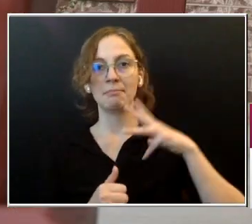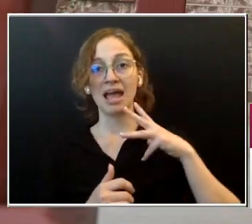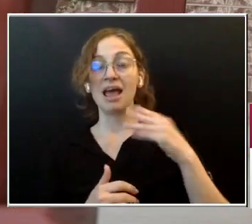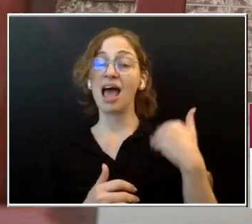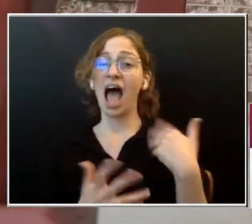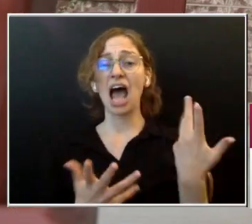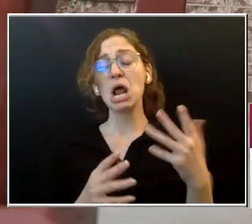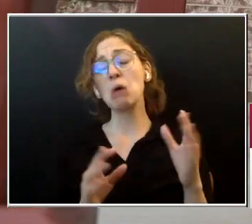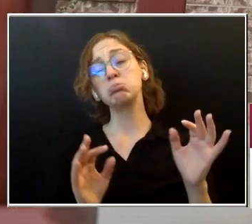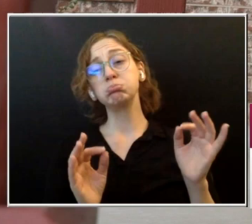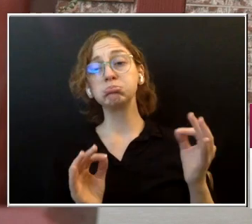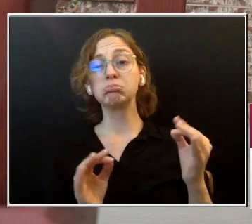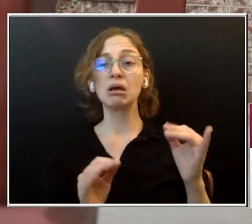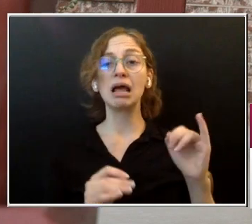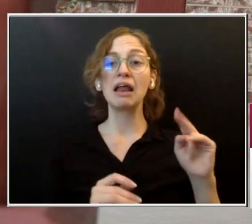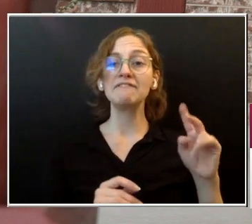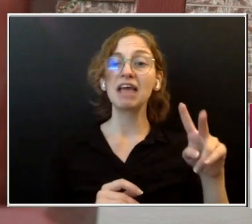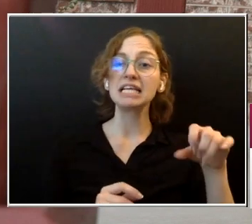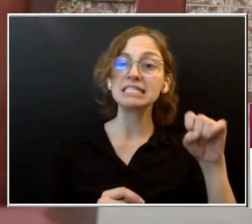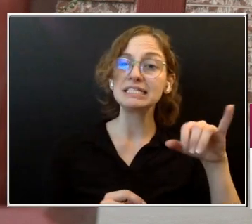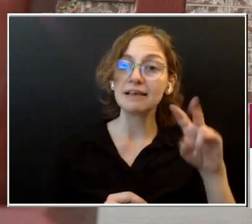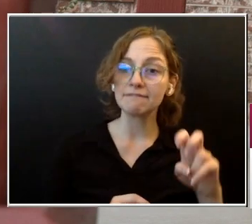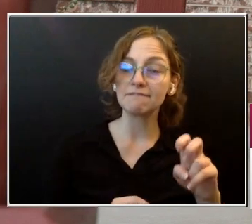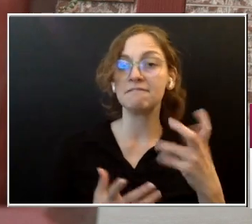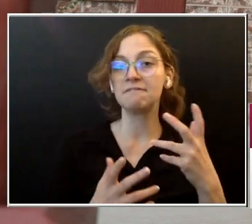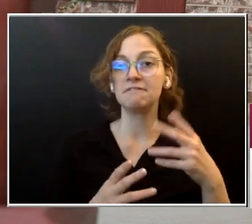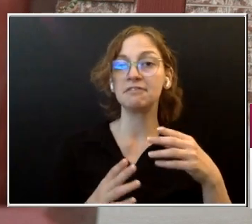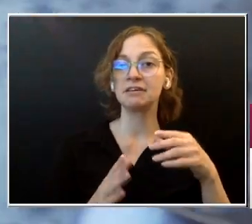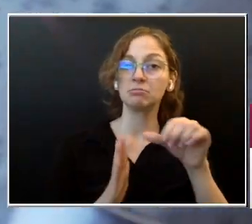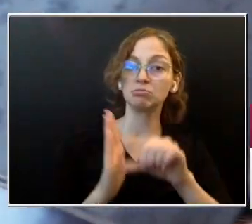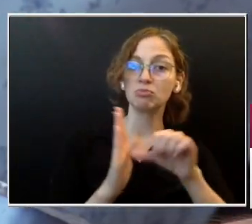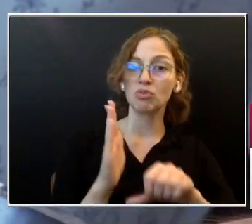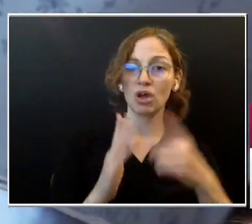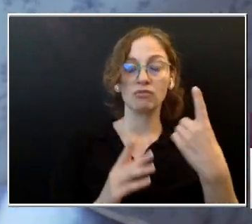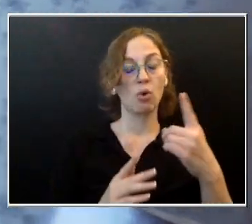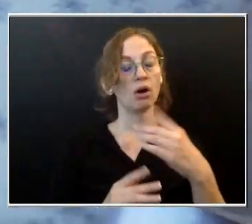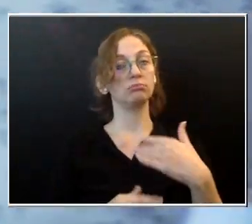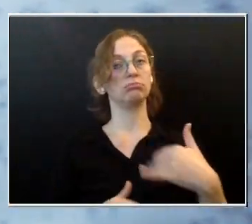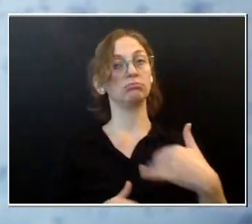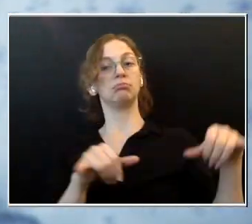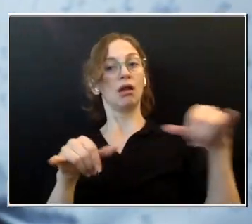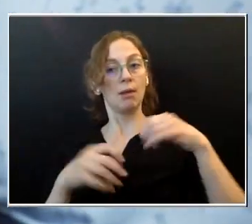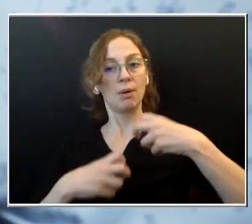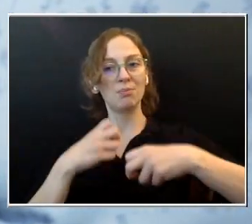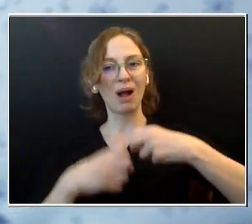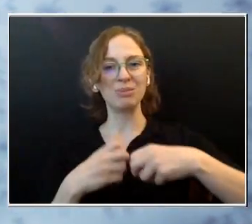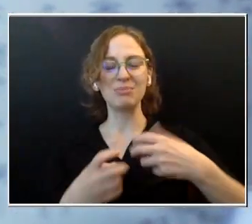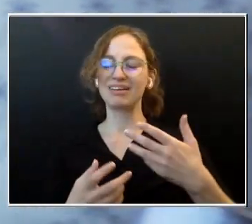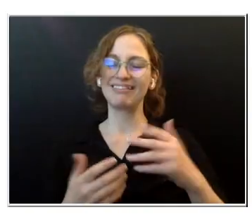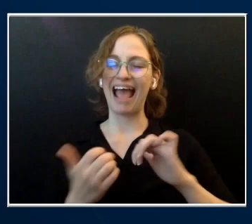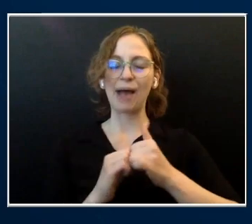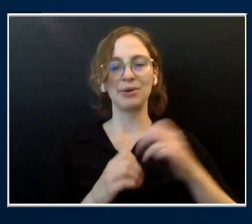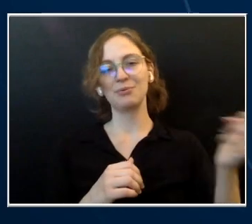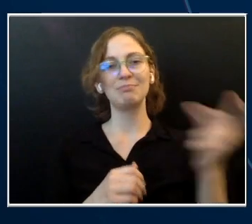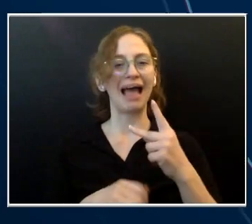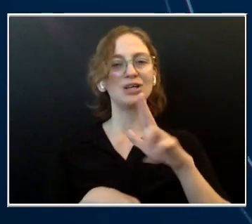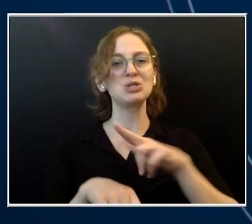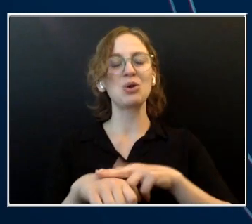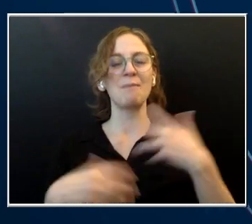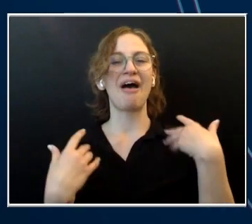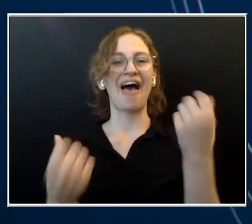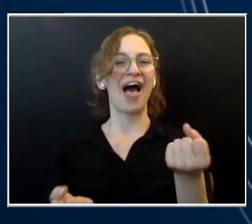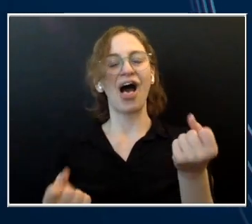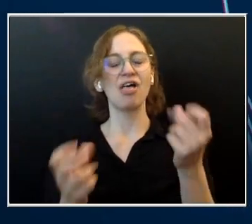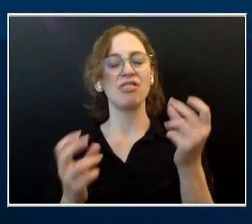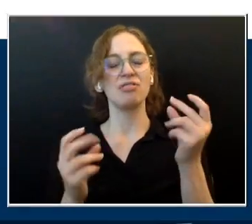with a faster recovery and fewer risks. It had him back on his feet in no time. Next Thursday at 8 a.m. Coming up tomorrow